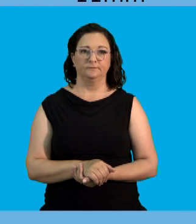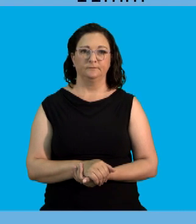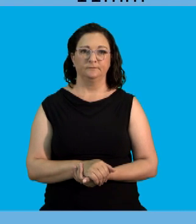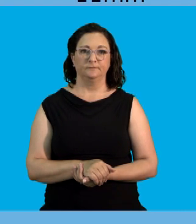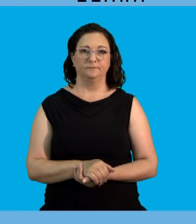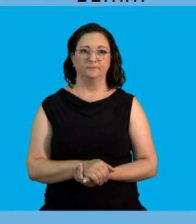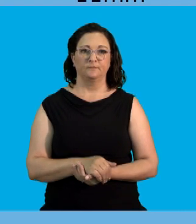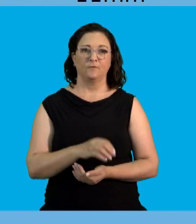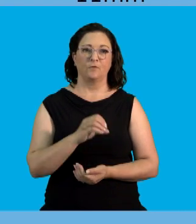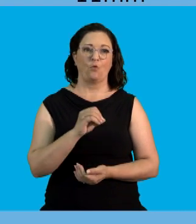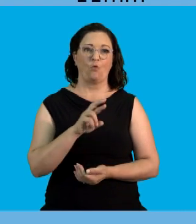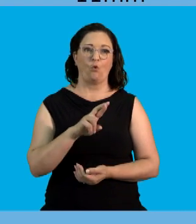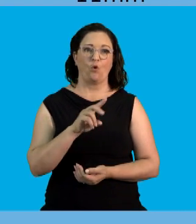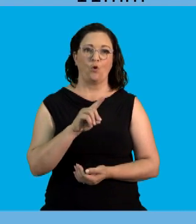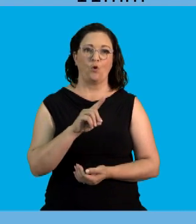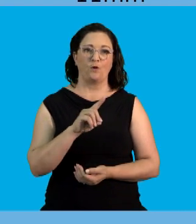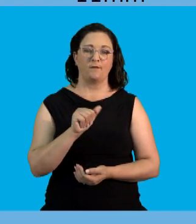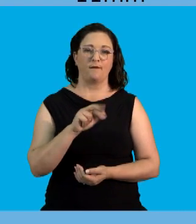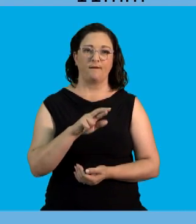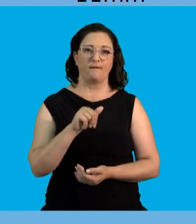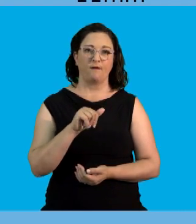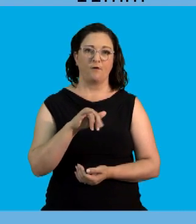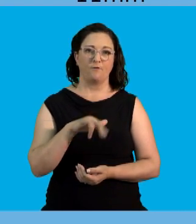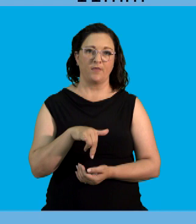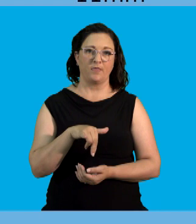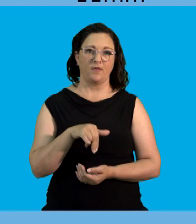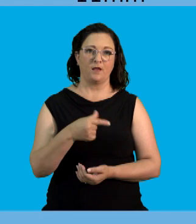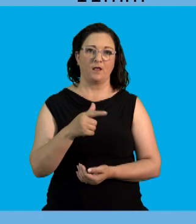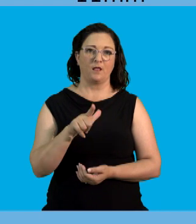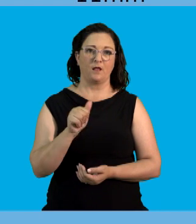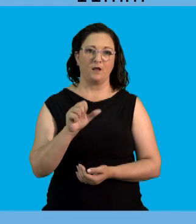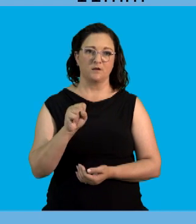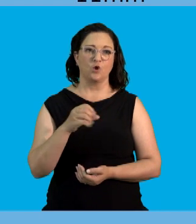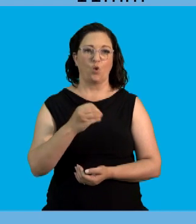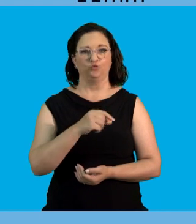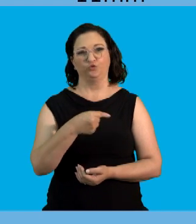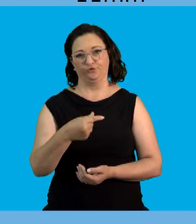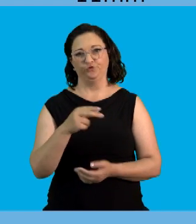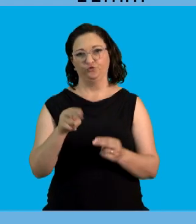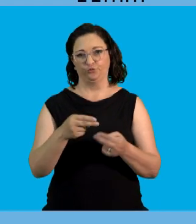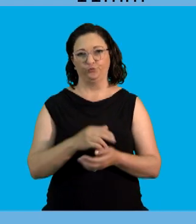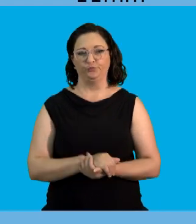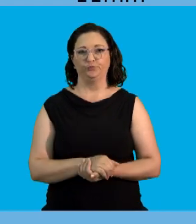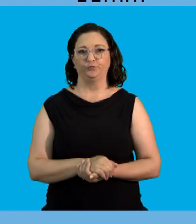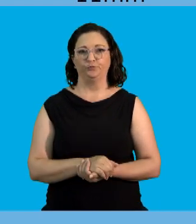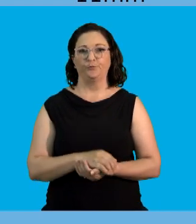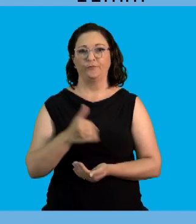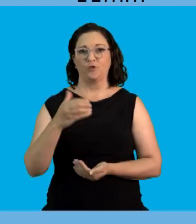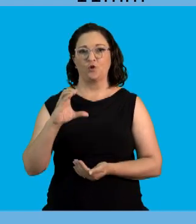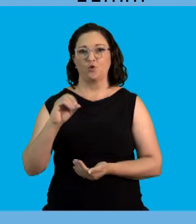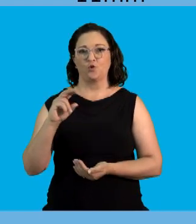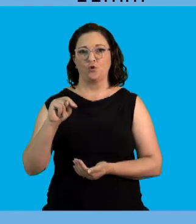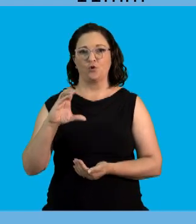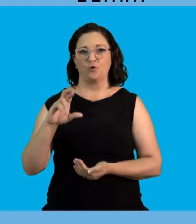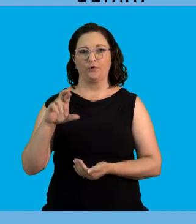So that is going to be our ordinary class, our OG. And then the last one is going to be concrete.